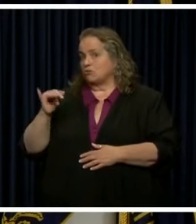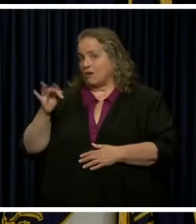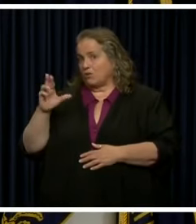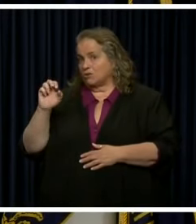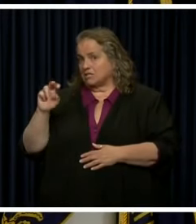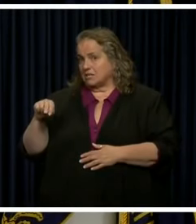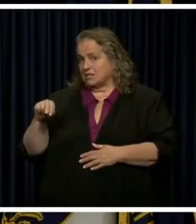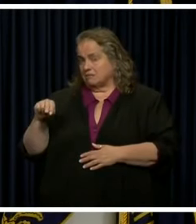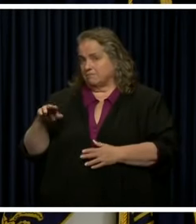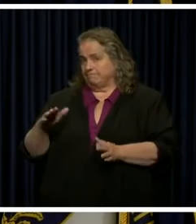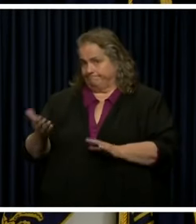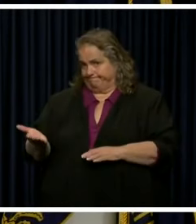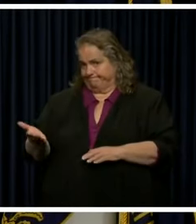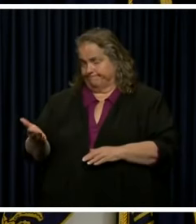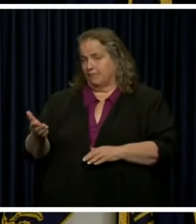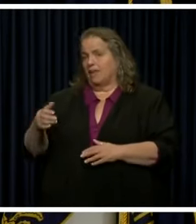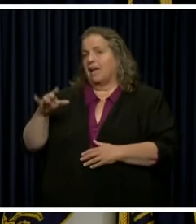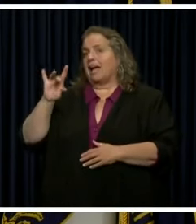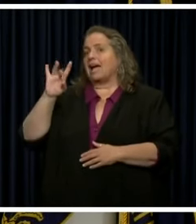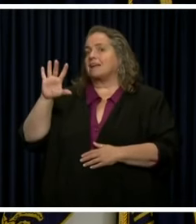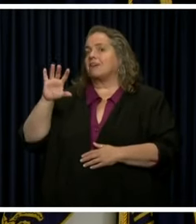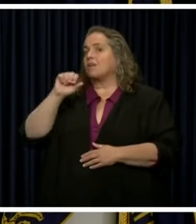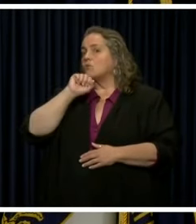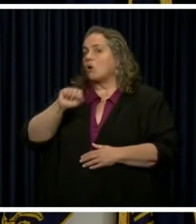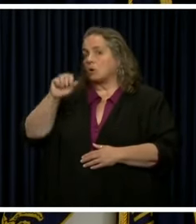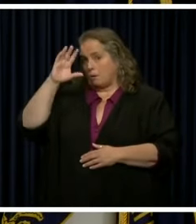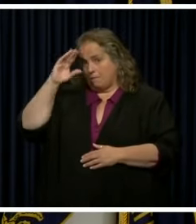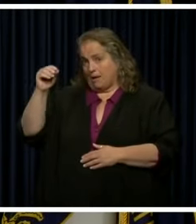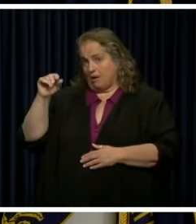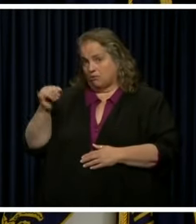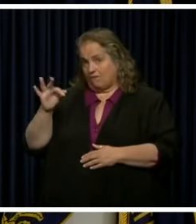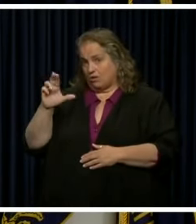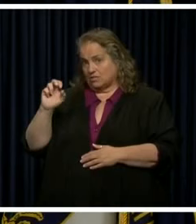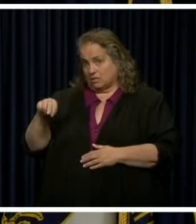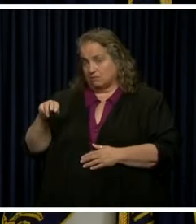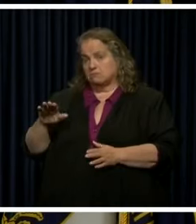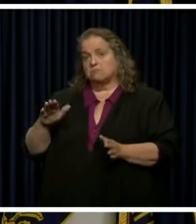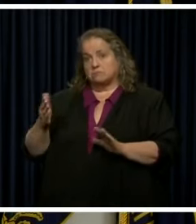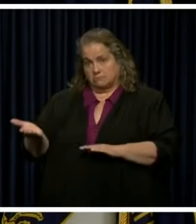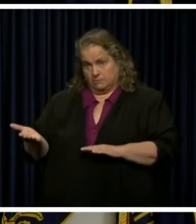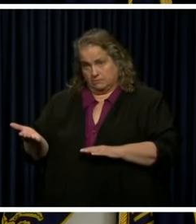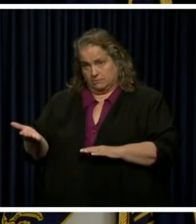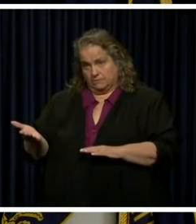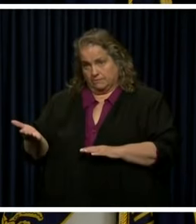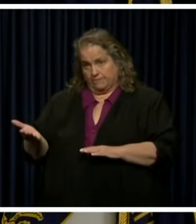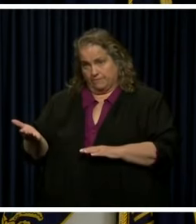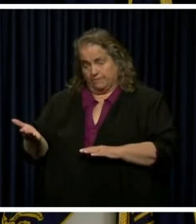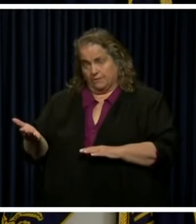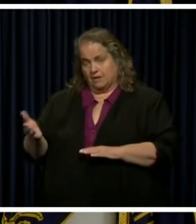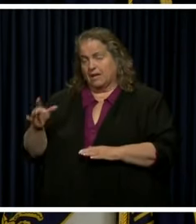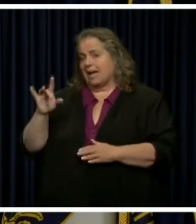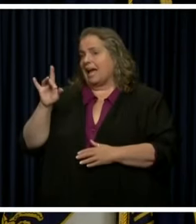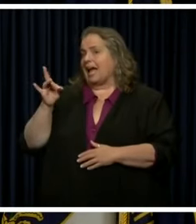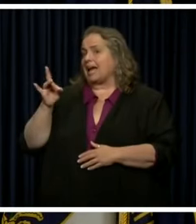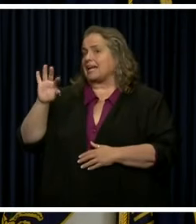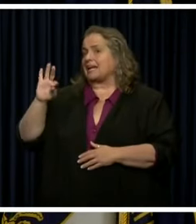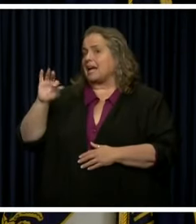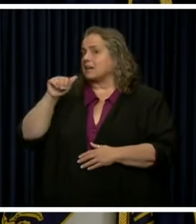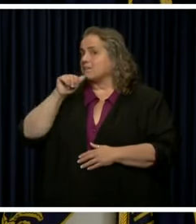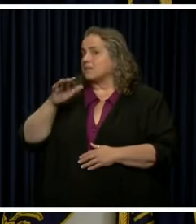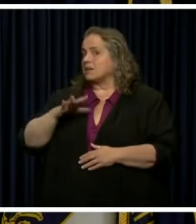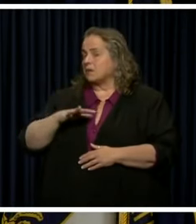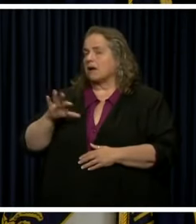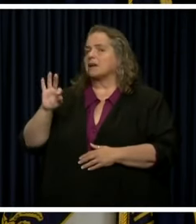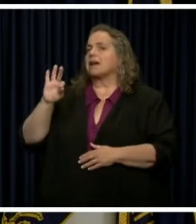Jefferson that we lost, an 85-year-old male from Jefferson that we lost. We have an 89-year-old female,